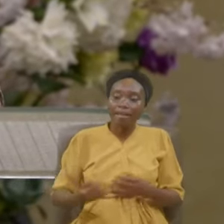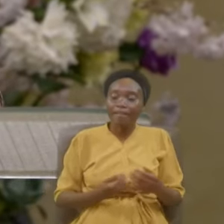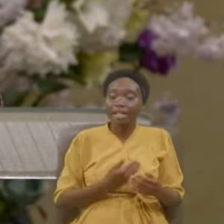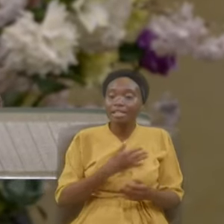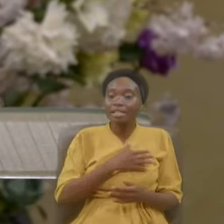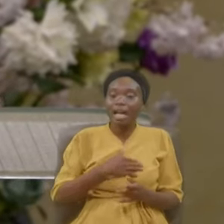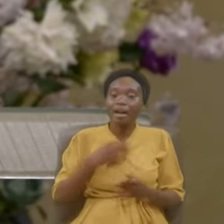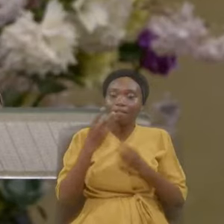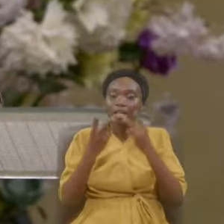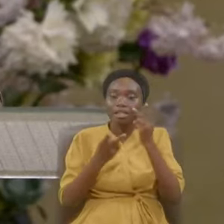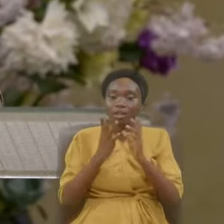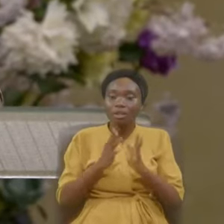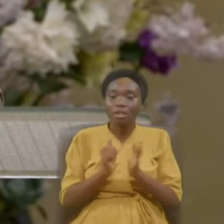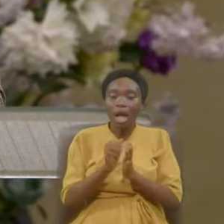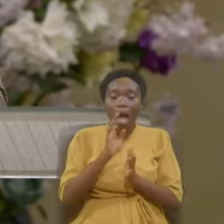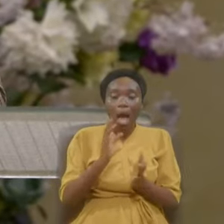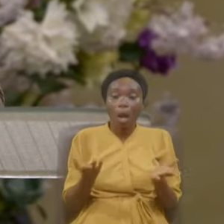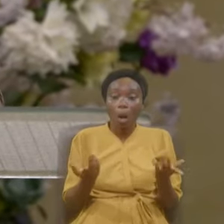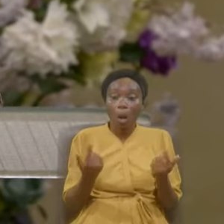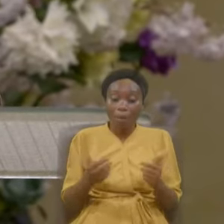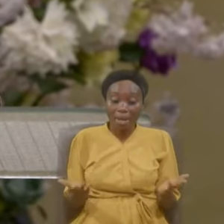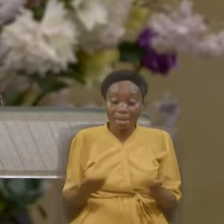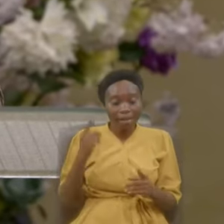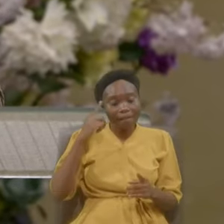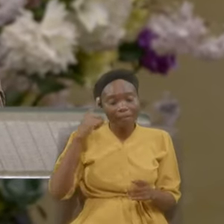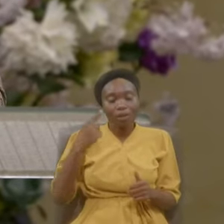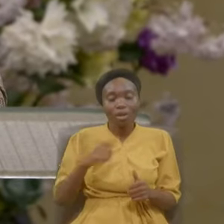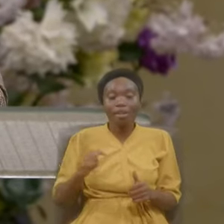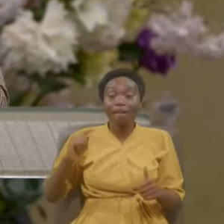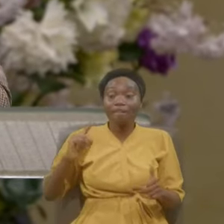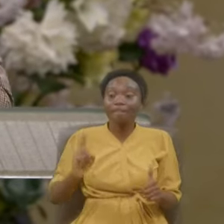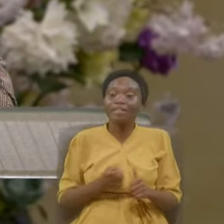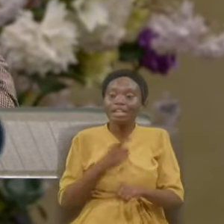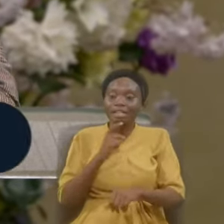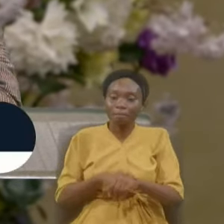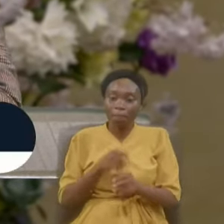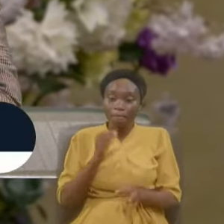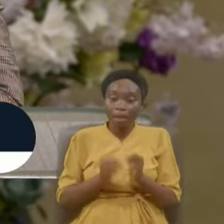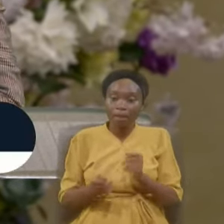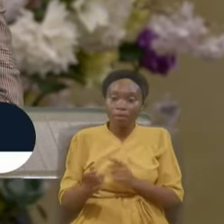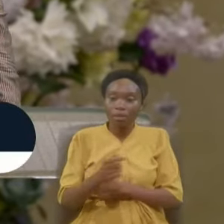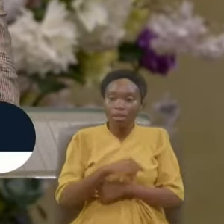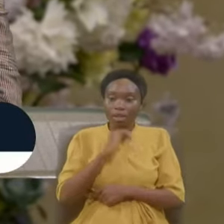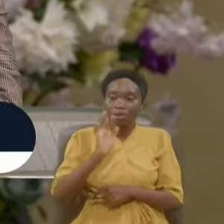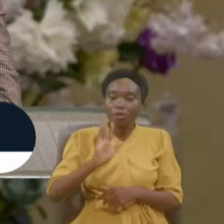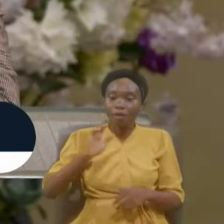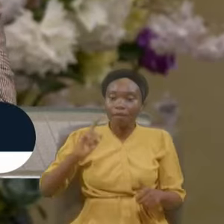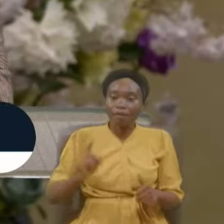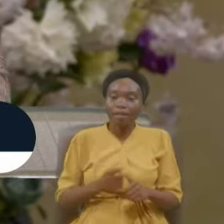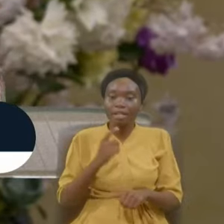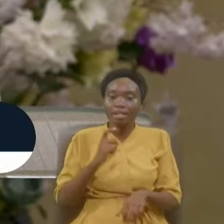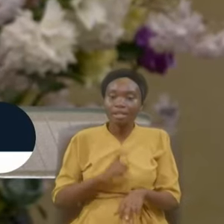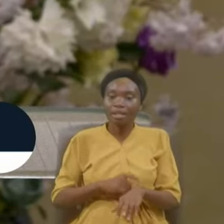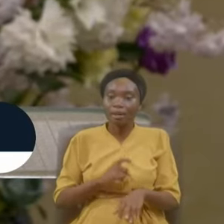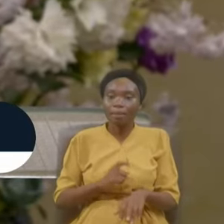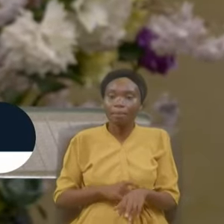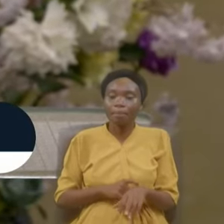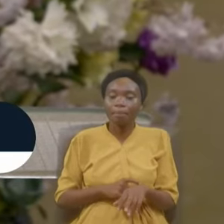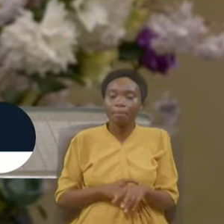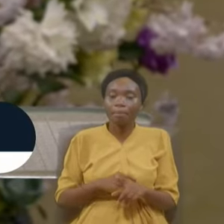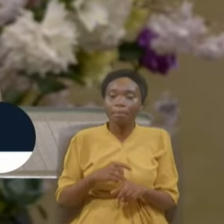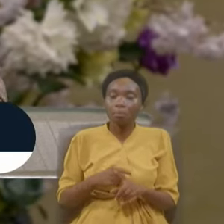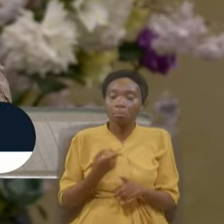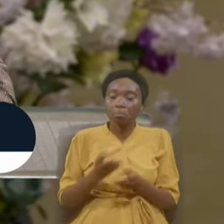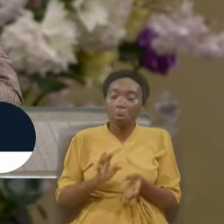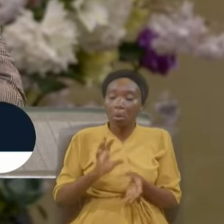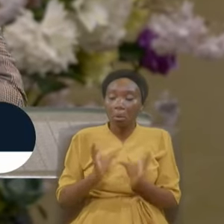visitors who are coming to the headquarters for the very first time. So if today is your first time of fellowshipping with us, or you are one of the converts from the GCK